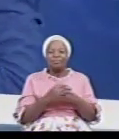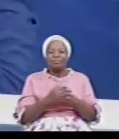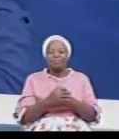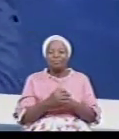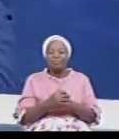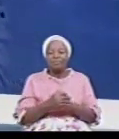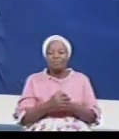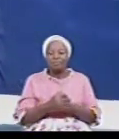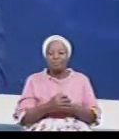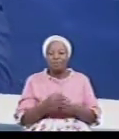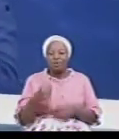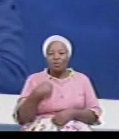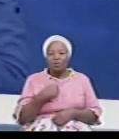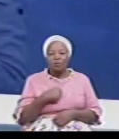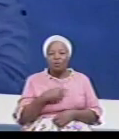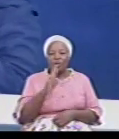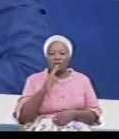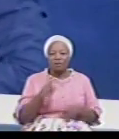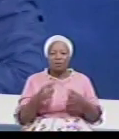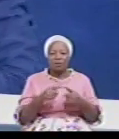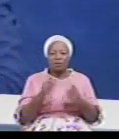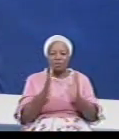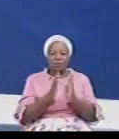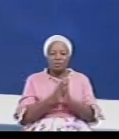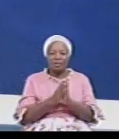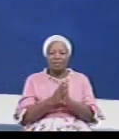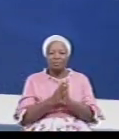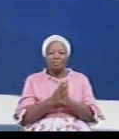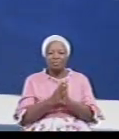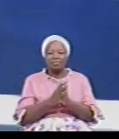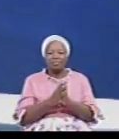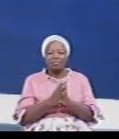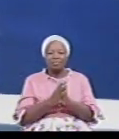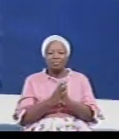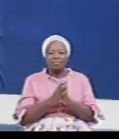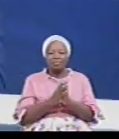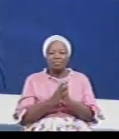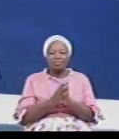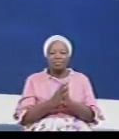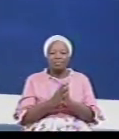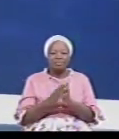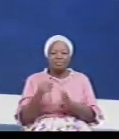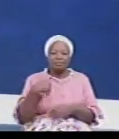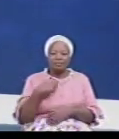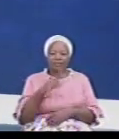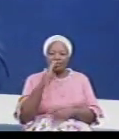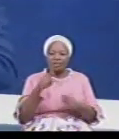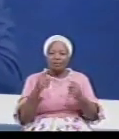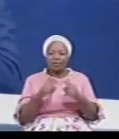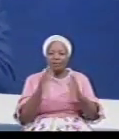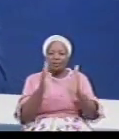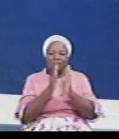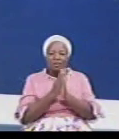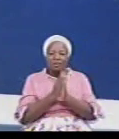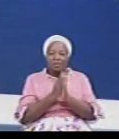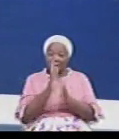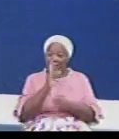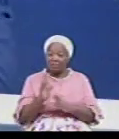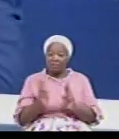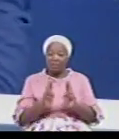We are going to pray a certain kind of prayers now. We are going to pray. Are you ready to